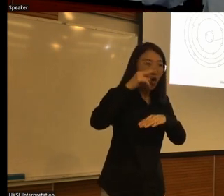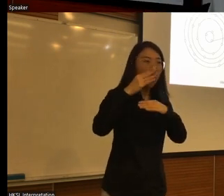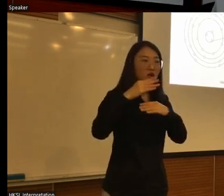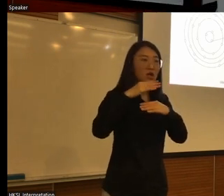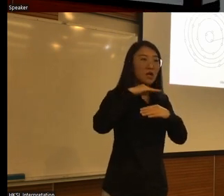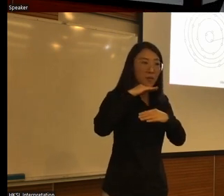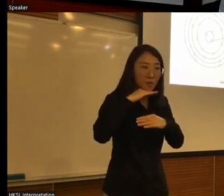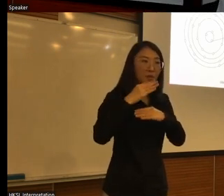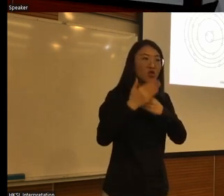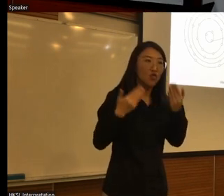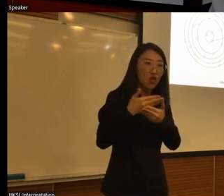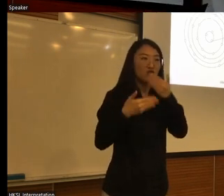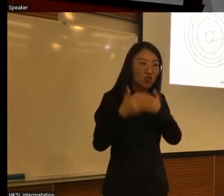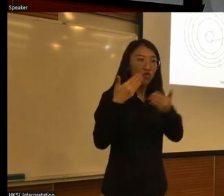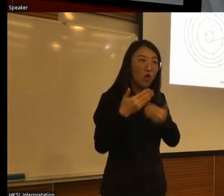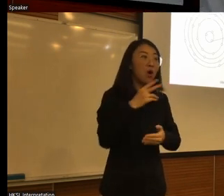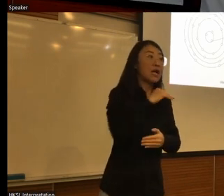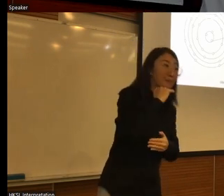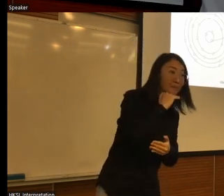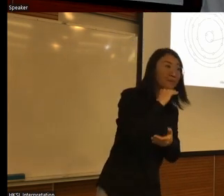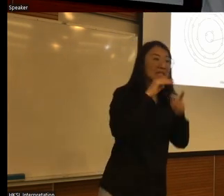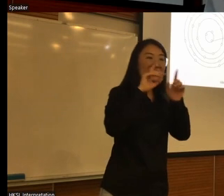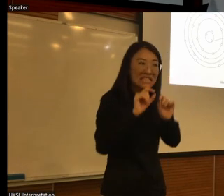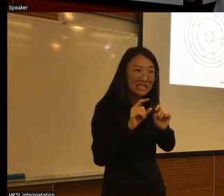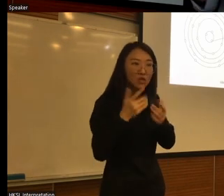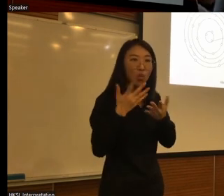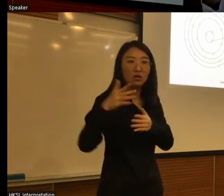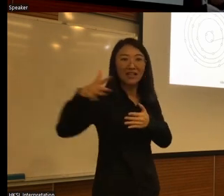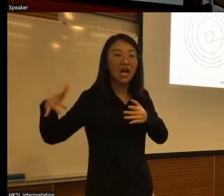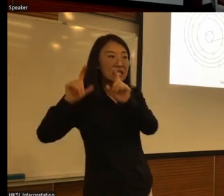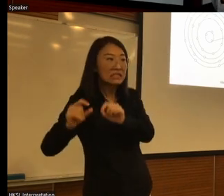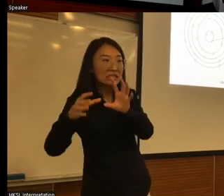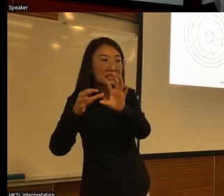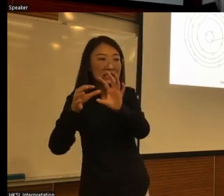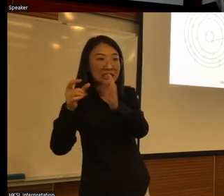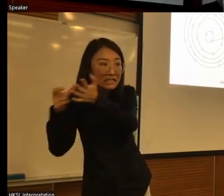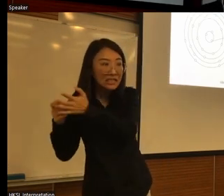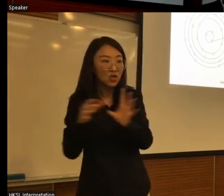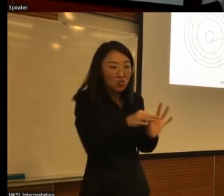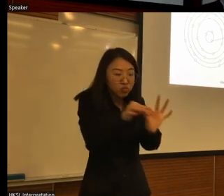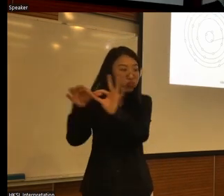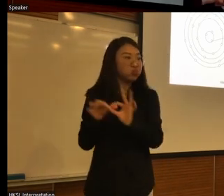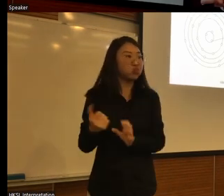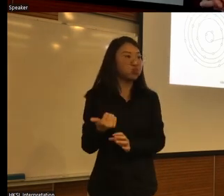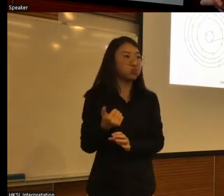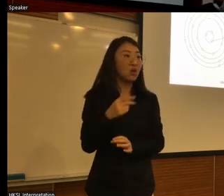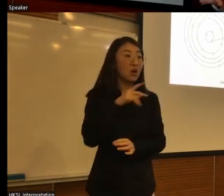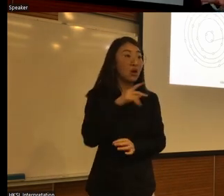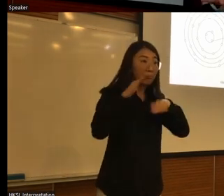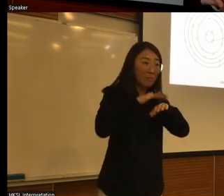sounds, maybe to meaning, maybe to other words. The links are